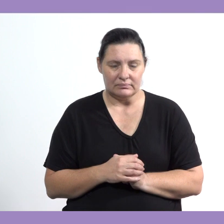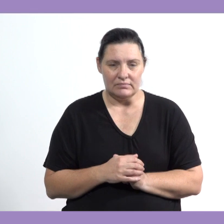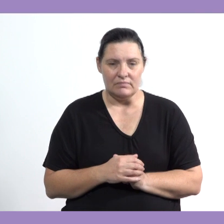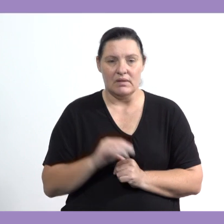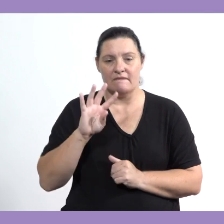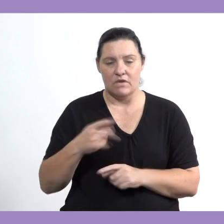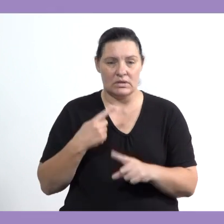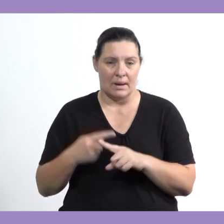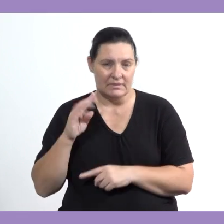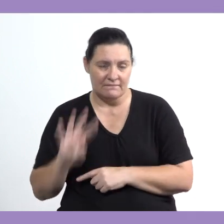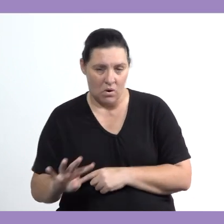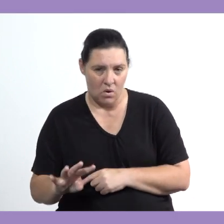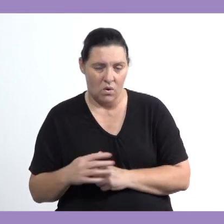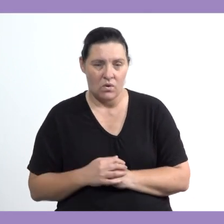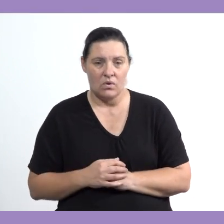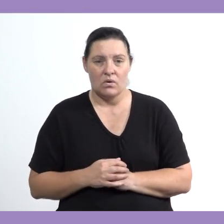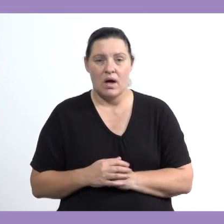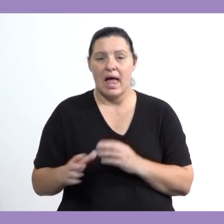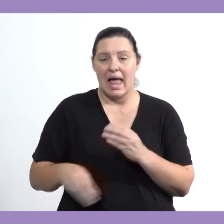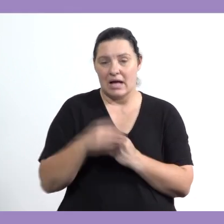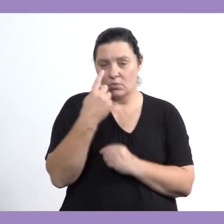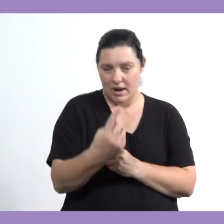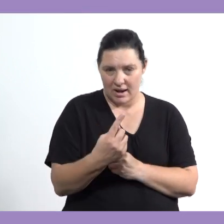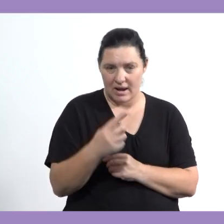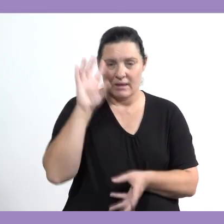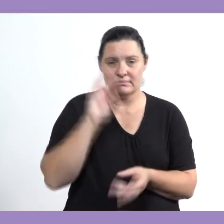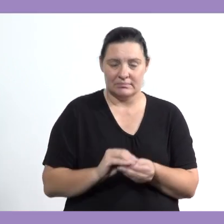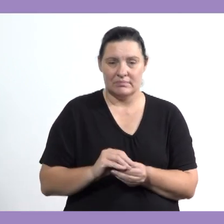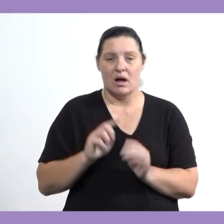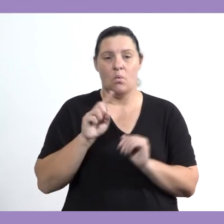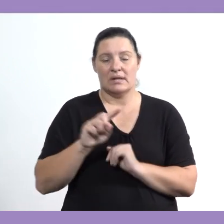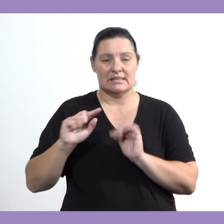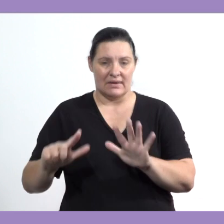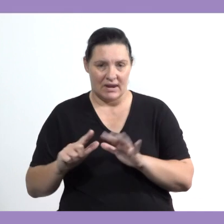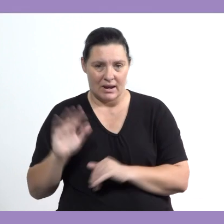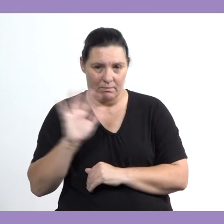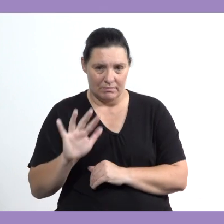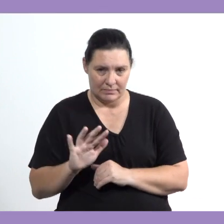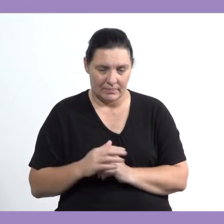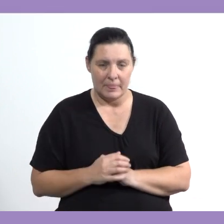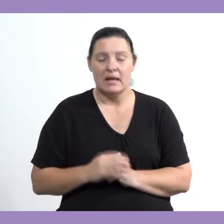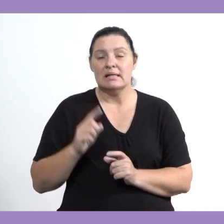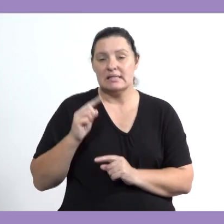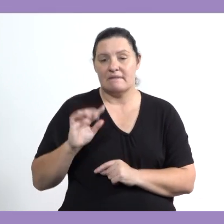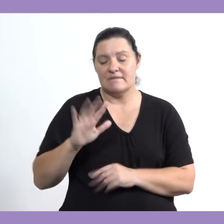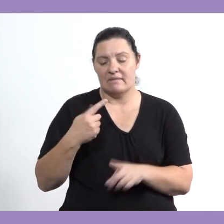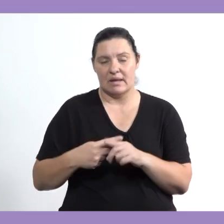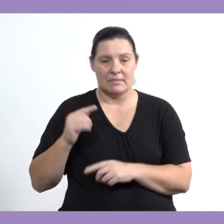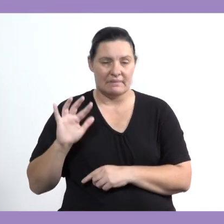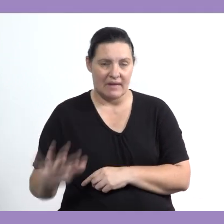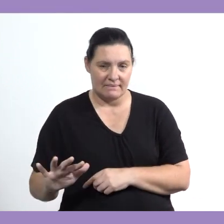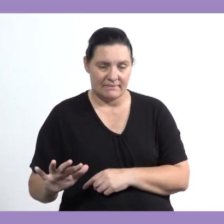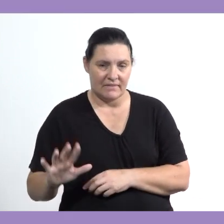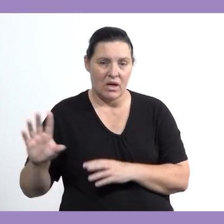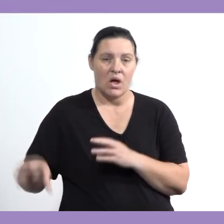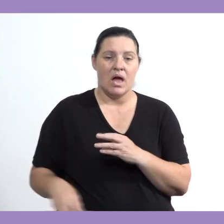blocks. That is 4 multiplied by 4. We add 1, that is going to be 17 shaded blocks. 5 multiplied